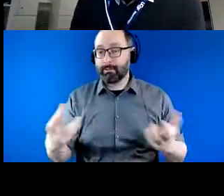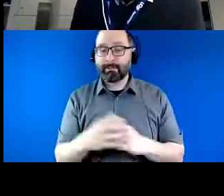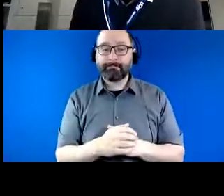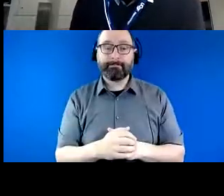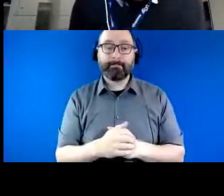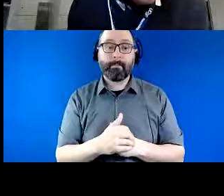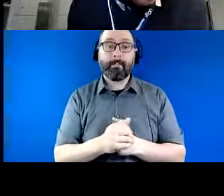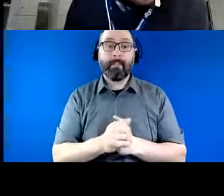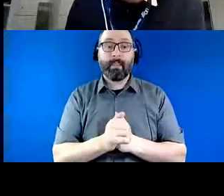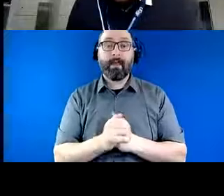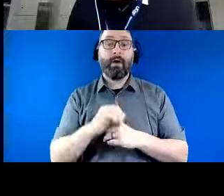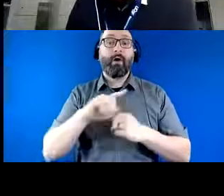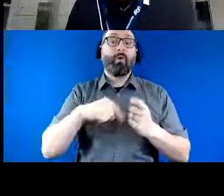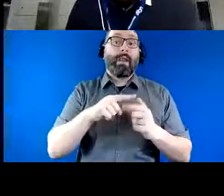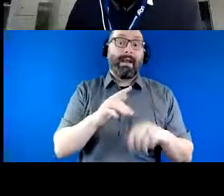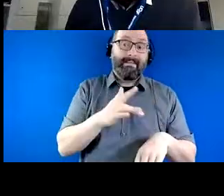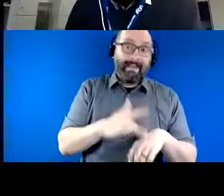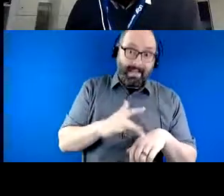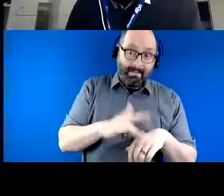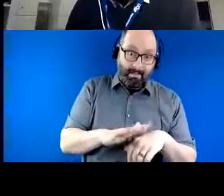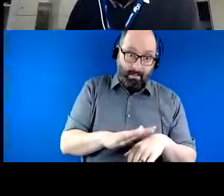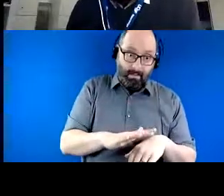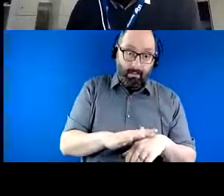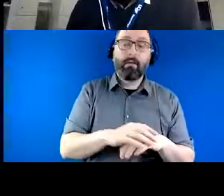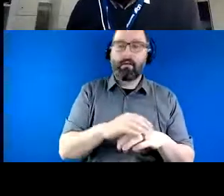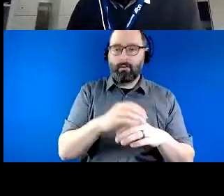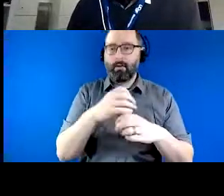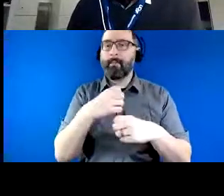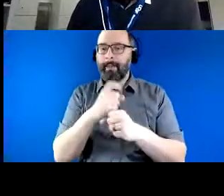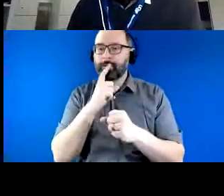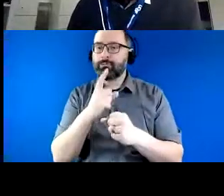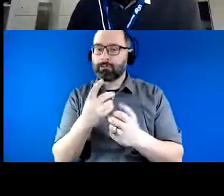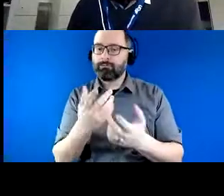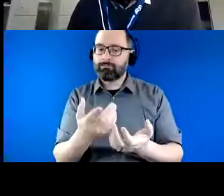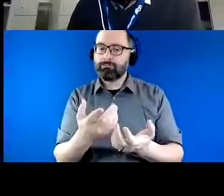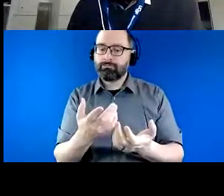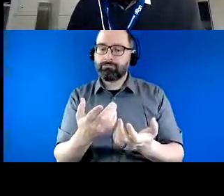When available, make sure that